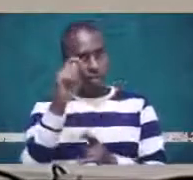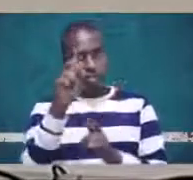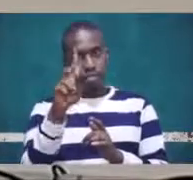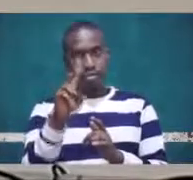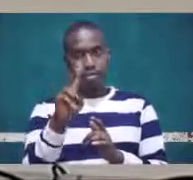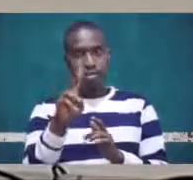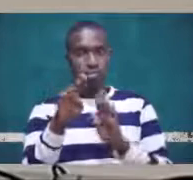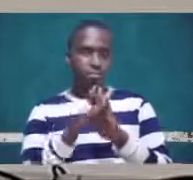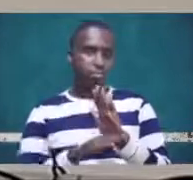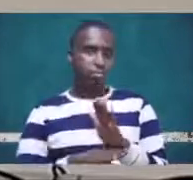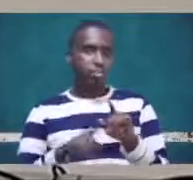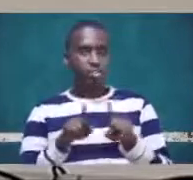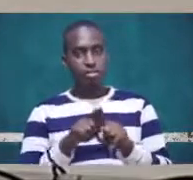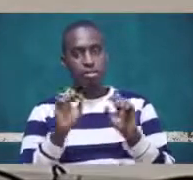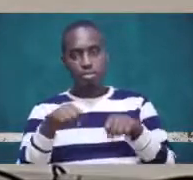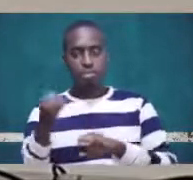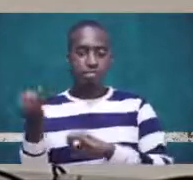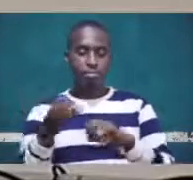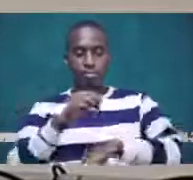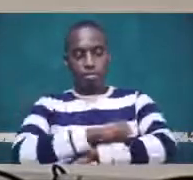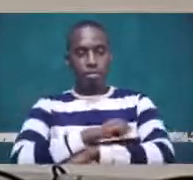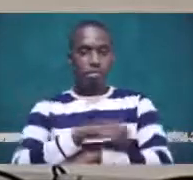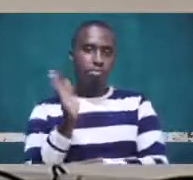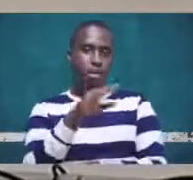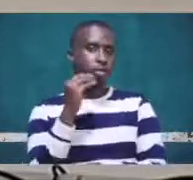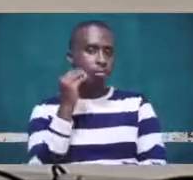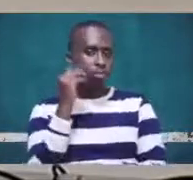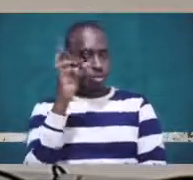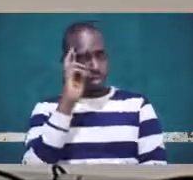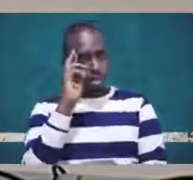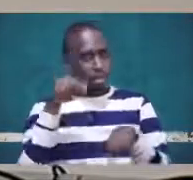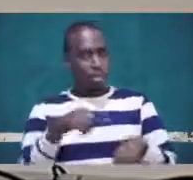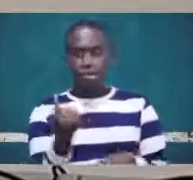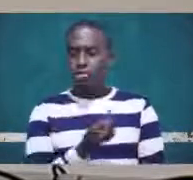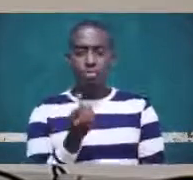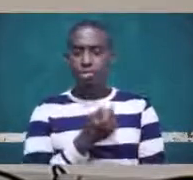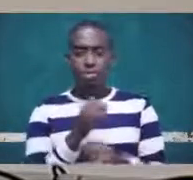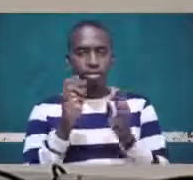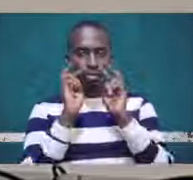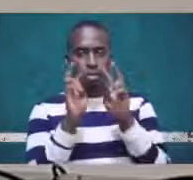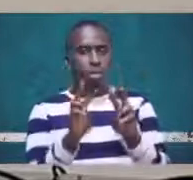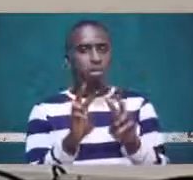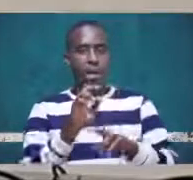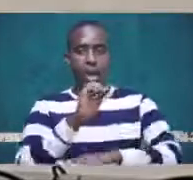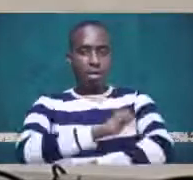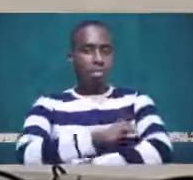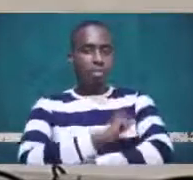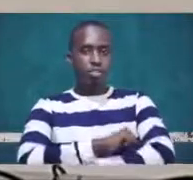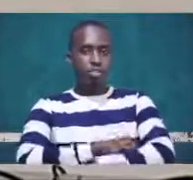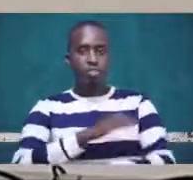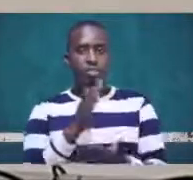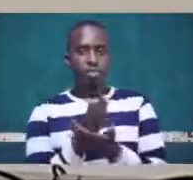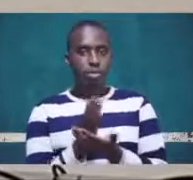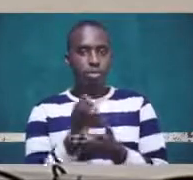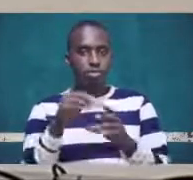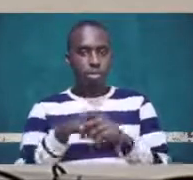the candidates, and other students back home. Remember, like we said, this does not only concern students who are going through